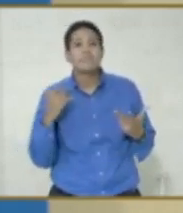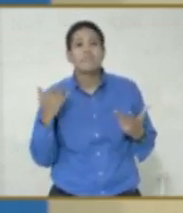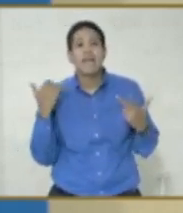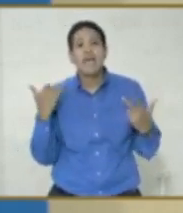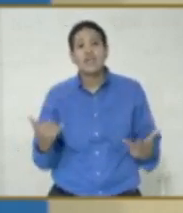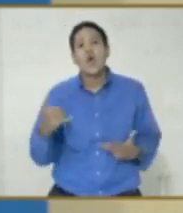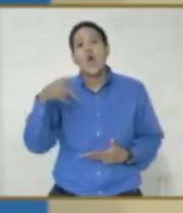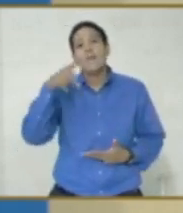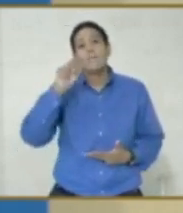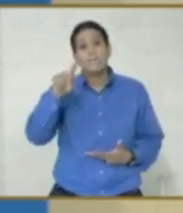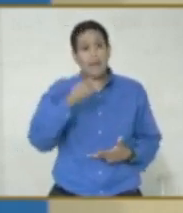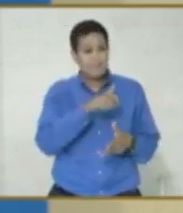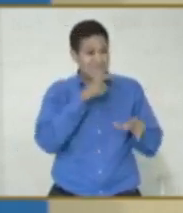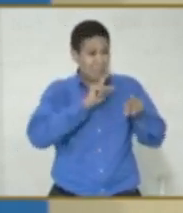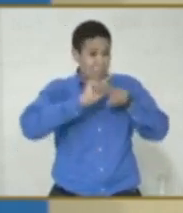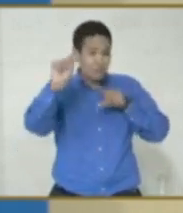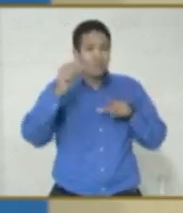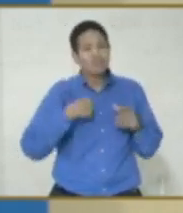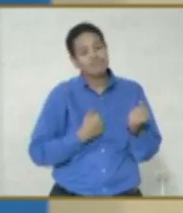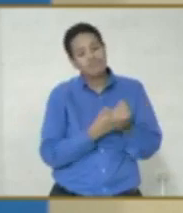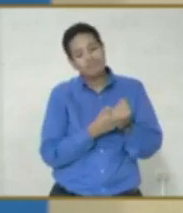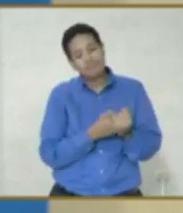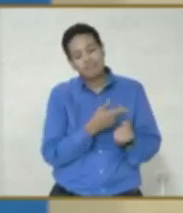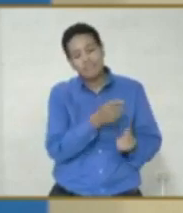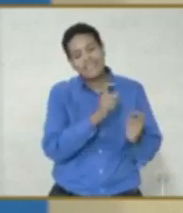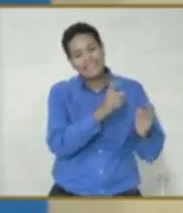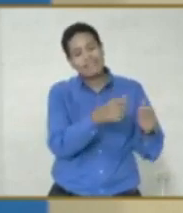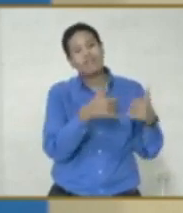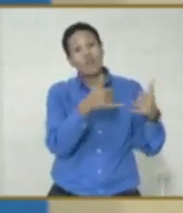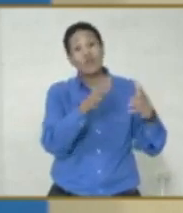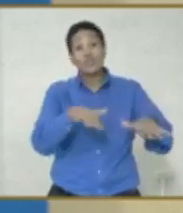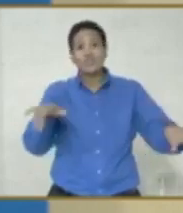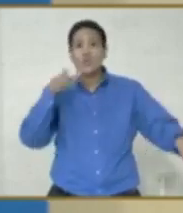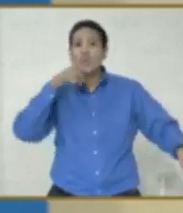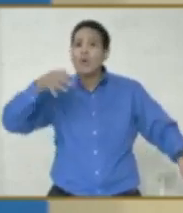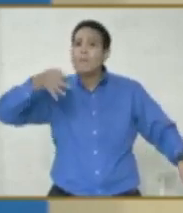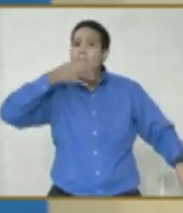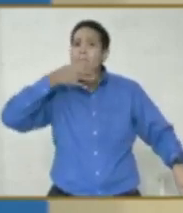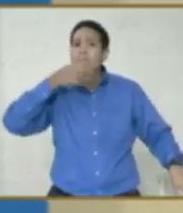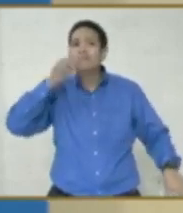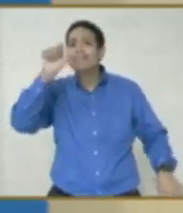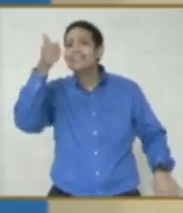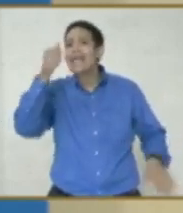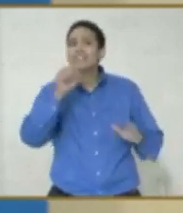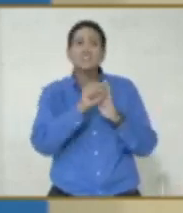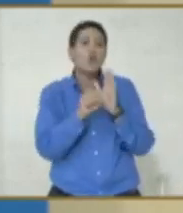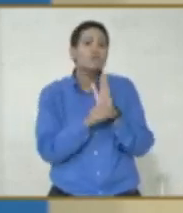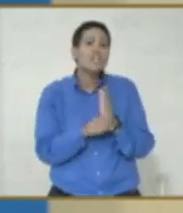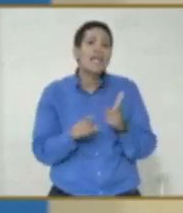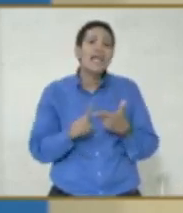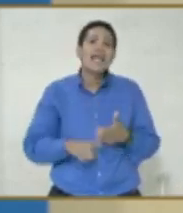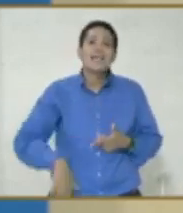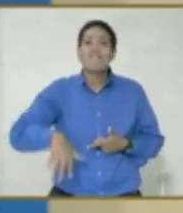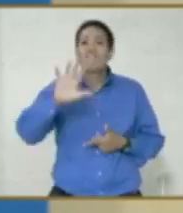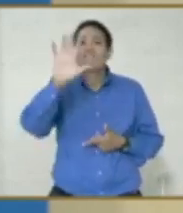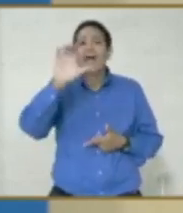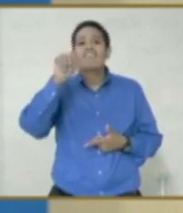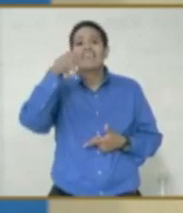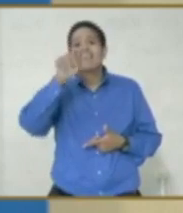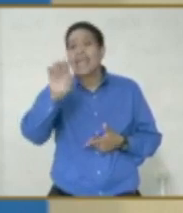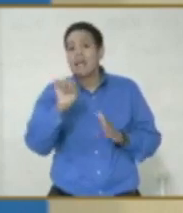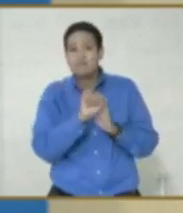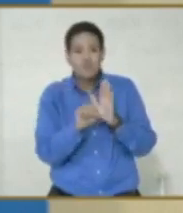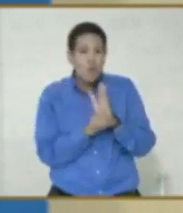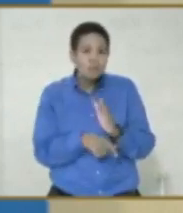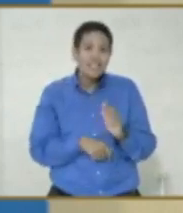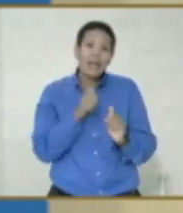PEP. Those children do exceptionally well. We're looking at 10 subjects, 5 CAPE subjects, passes